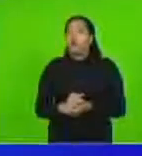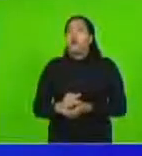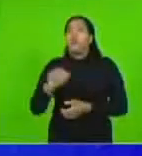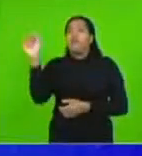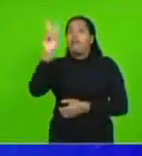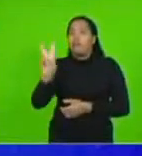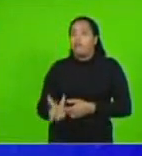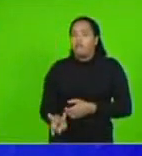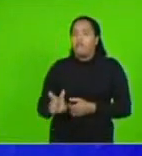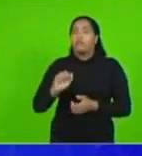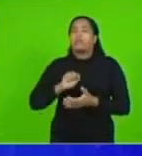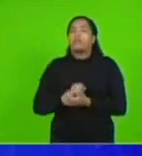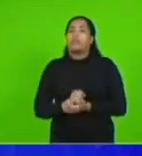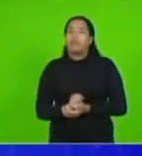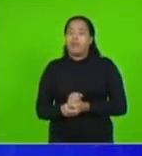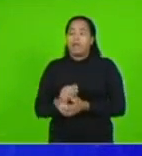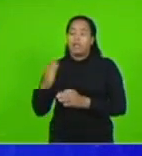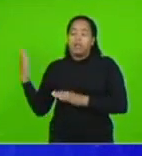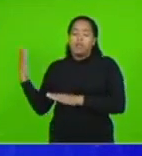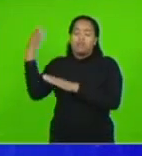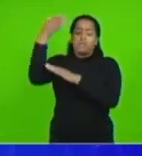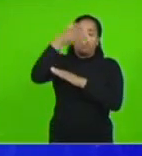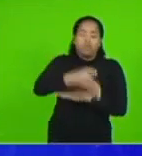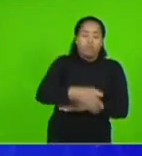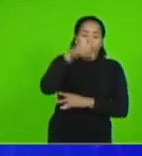We had a group in Venezuela also